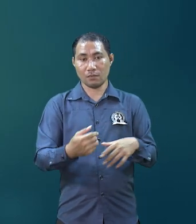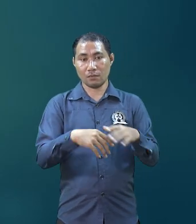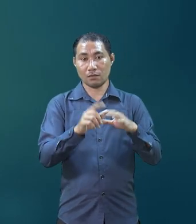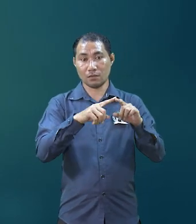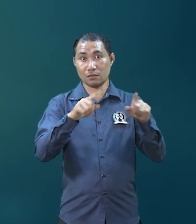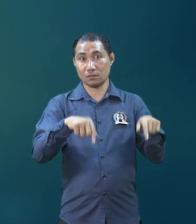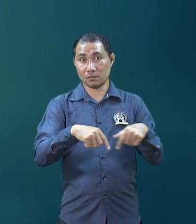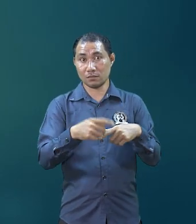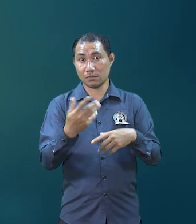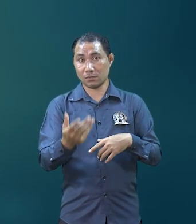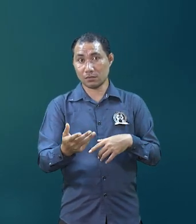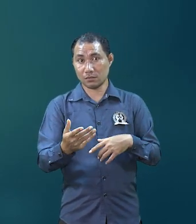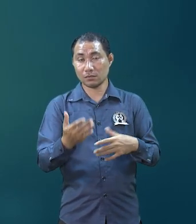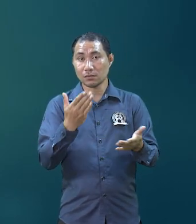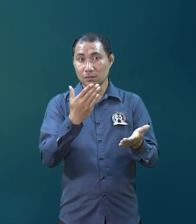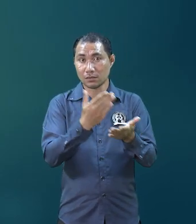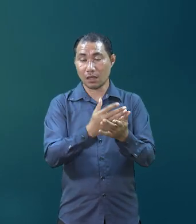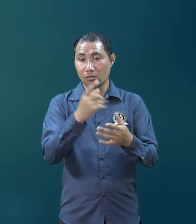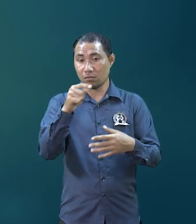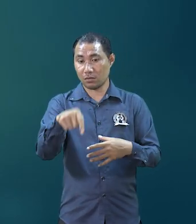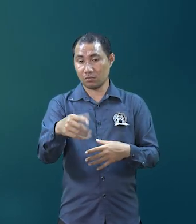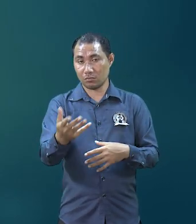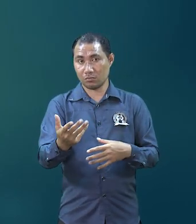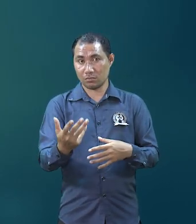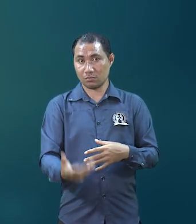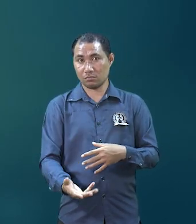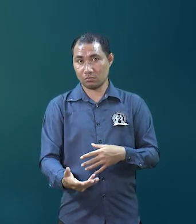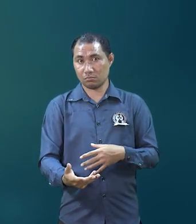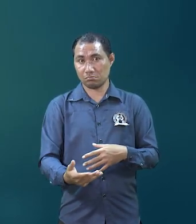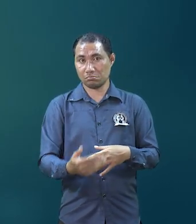Refrigerate according to the texture of food.